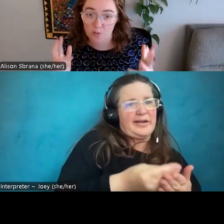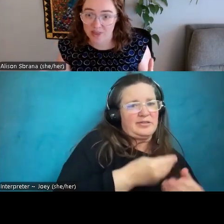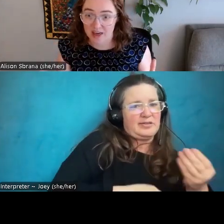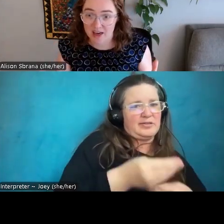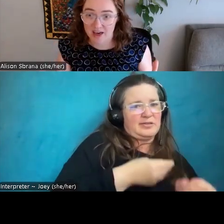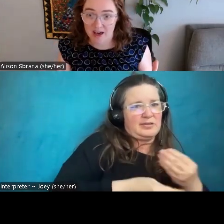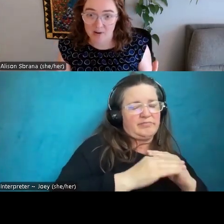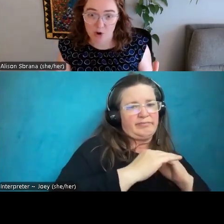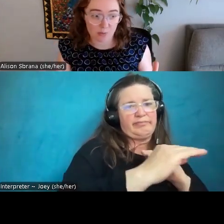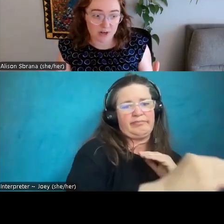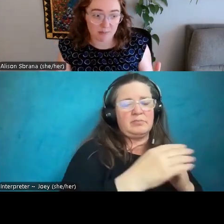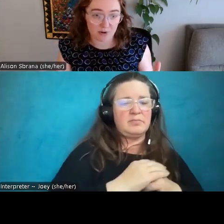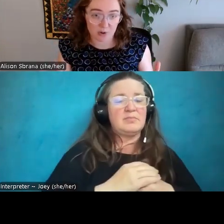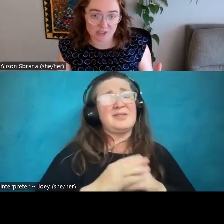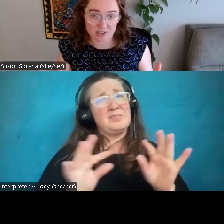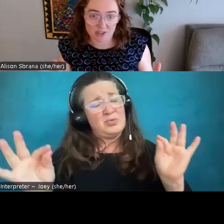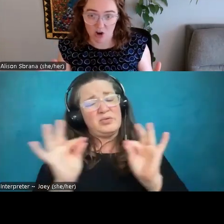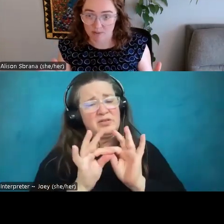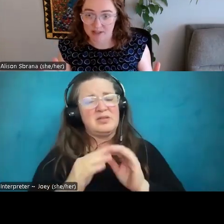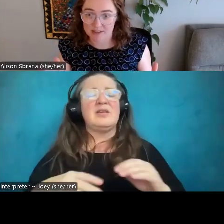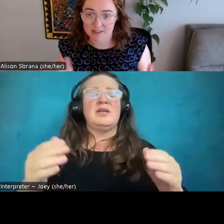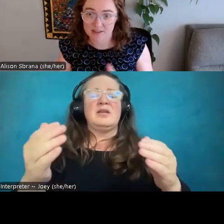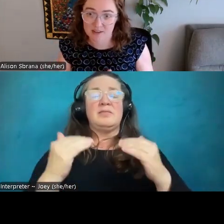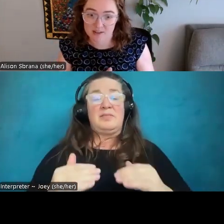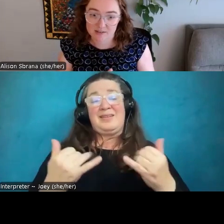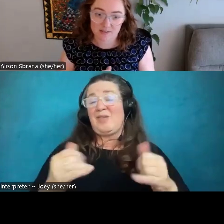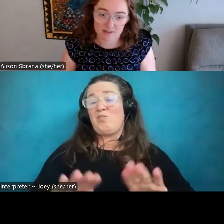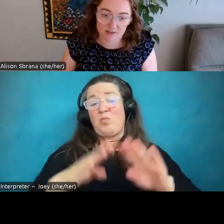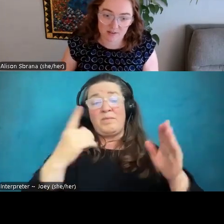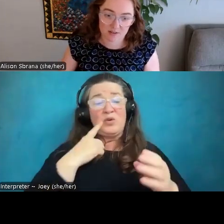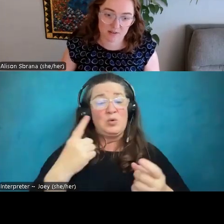So with that, I will open it up for questions and comments.